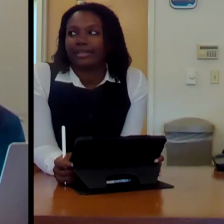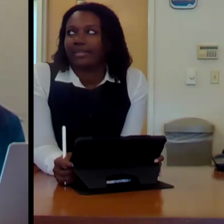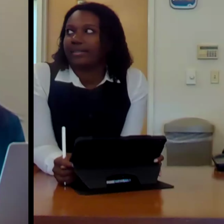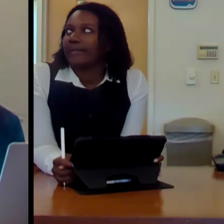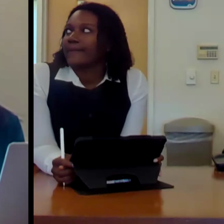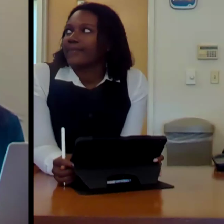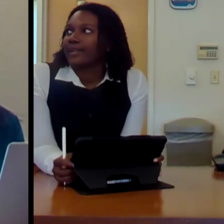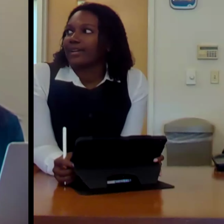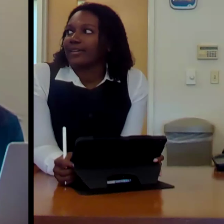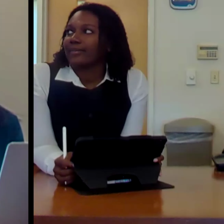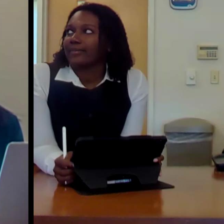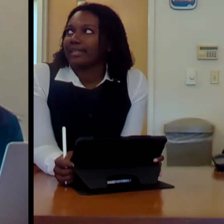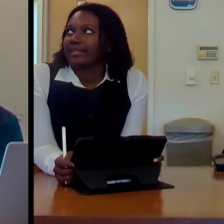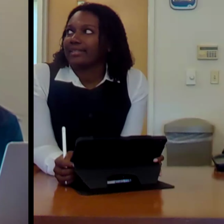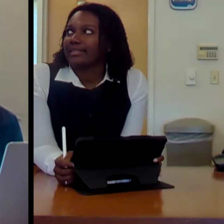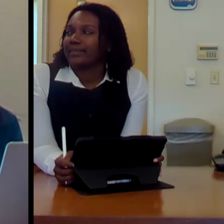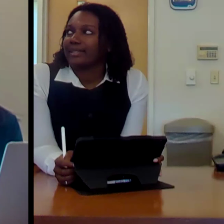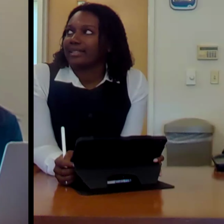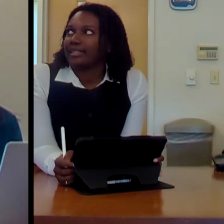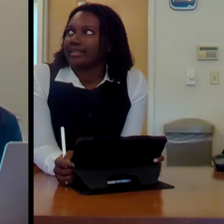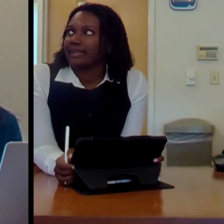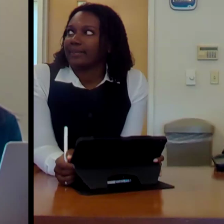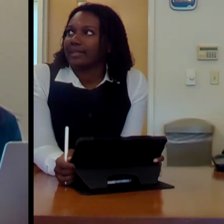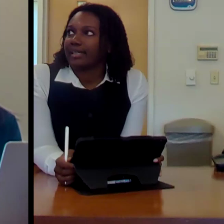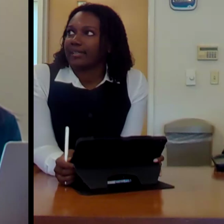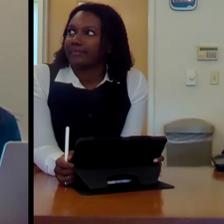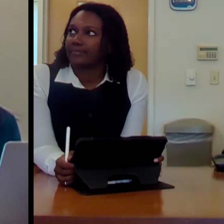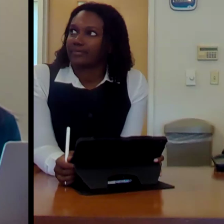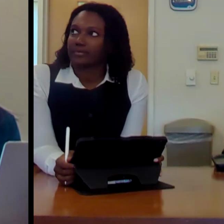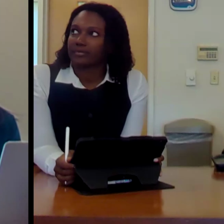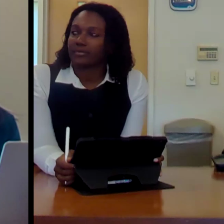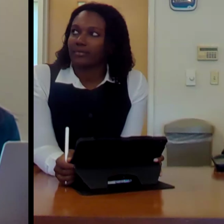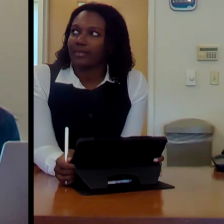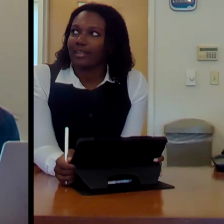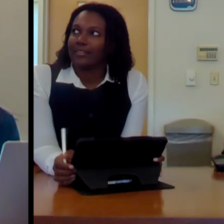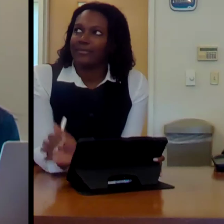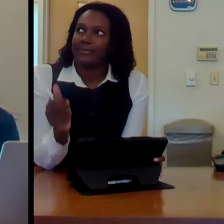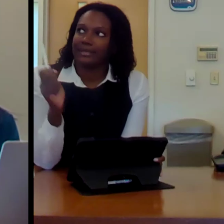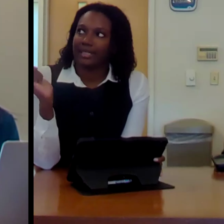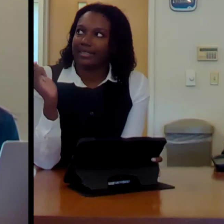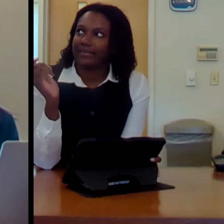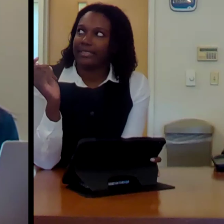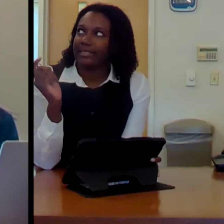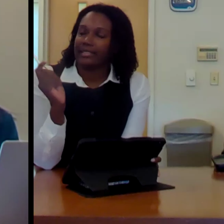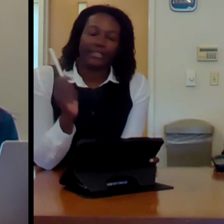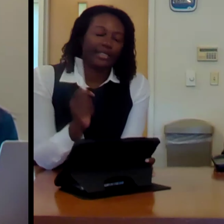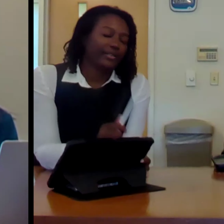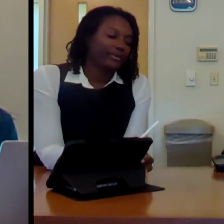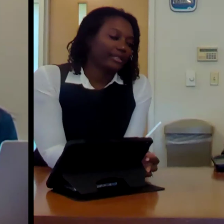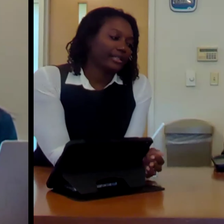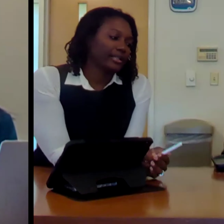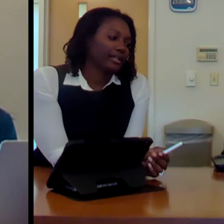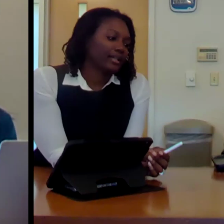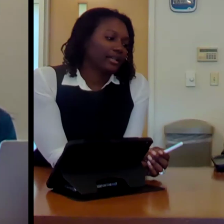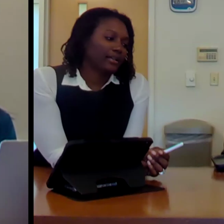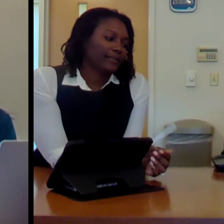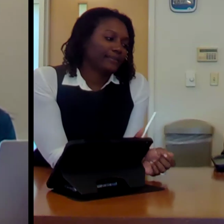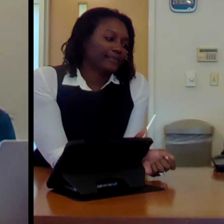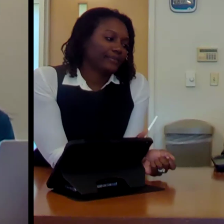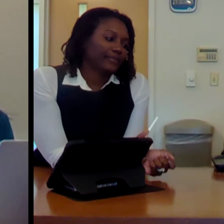strong motivator. And some of the things maybe that stood out to me in this video